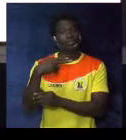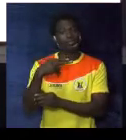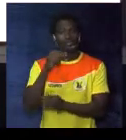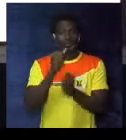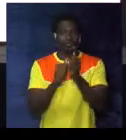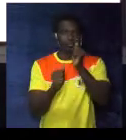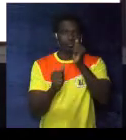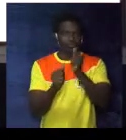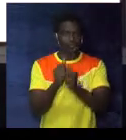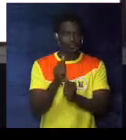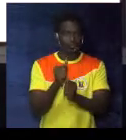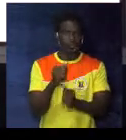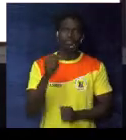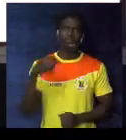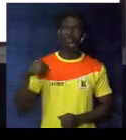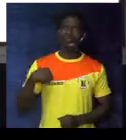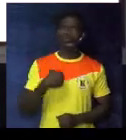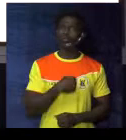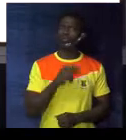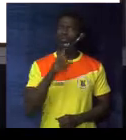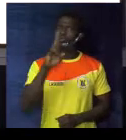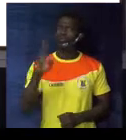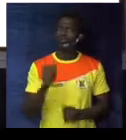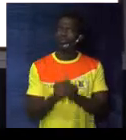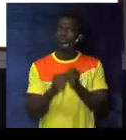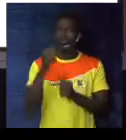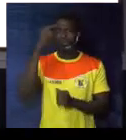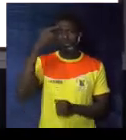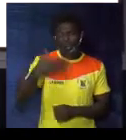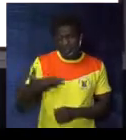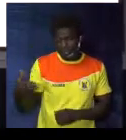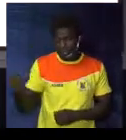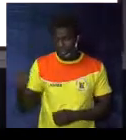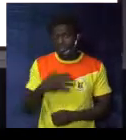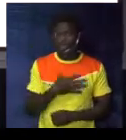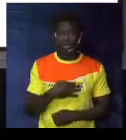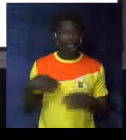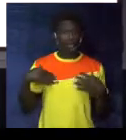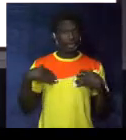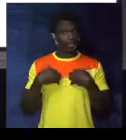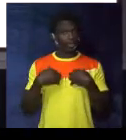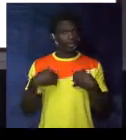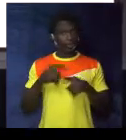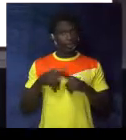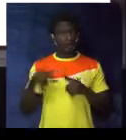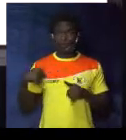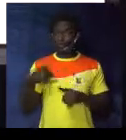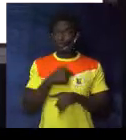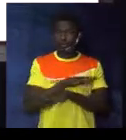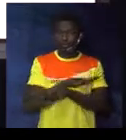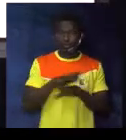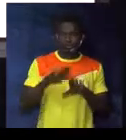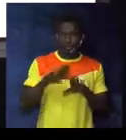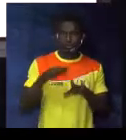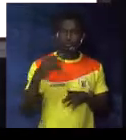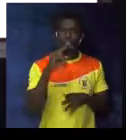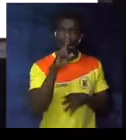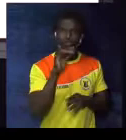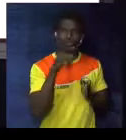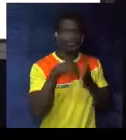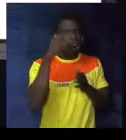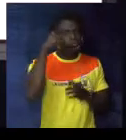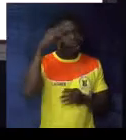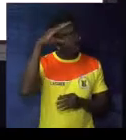W-H-I-C-H. Which. We use which for things and animals, but we don't use it for human